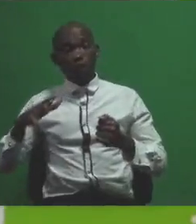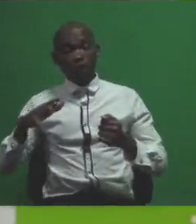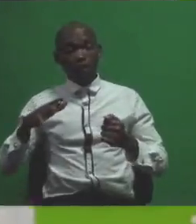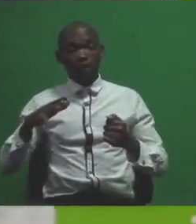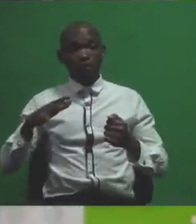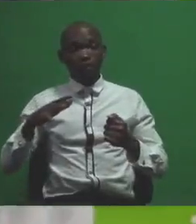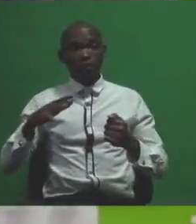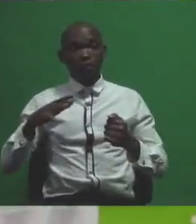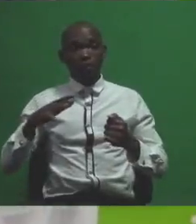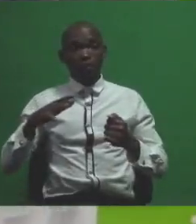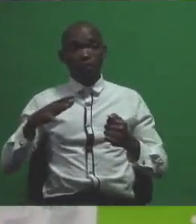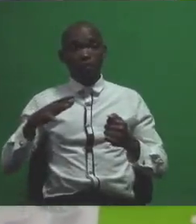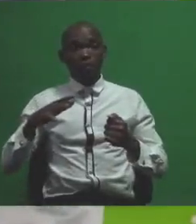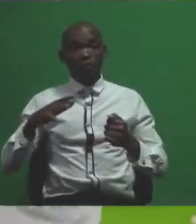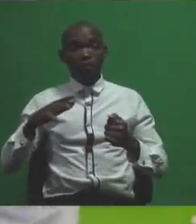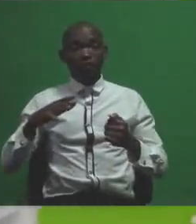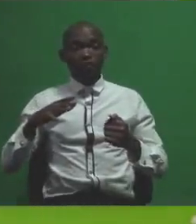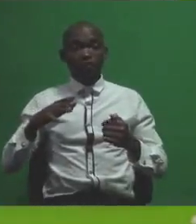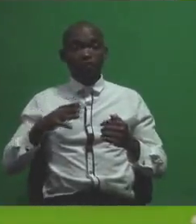to the sewage system.